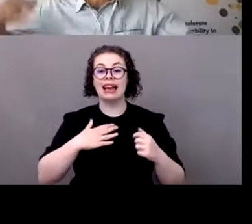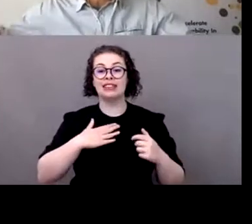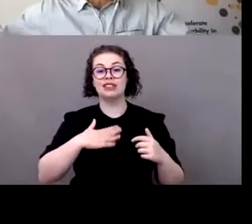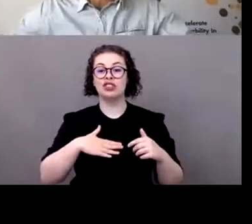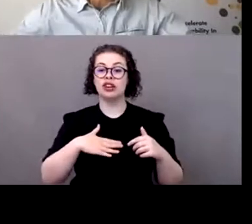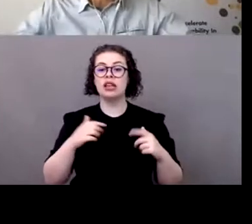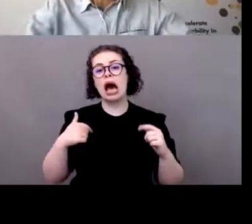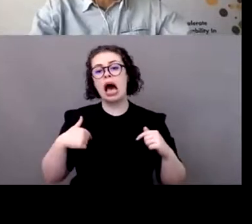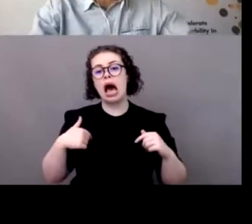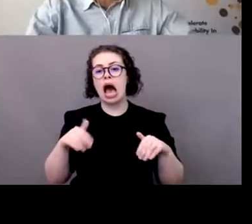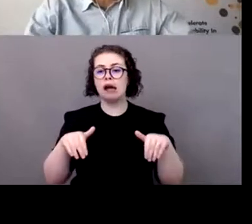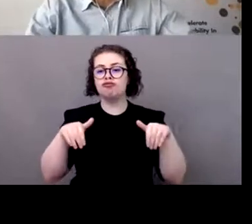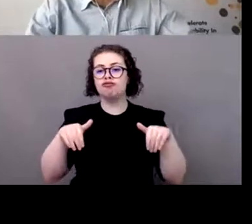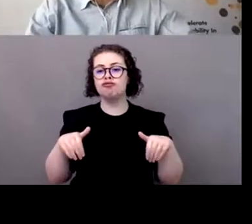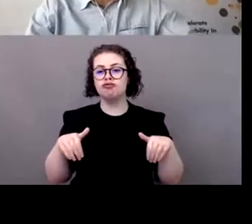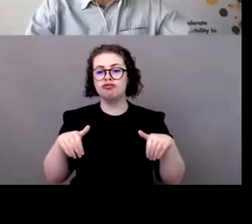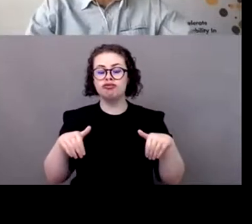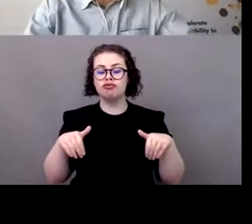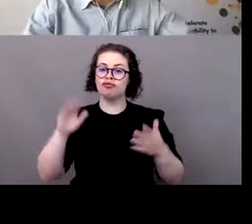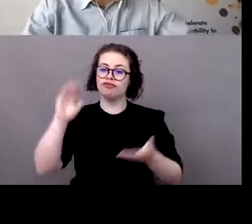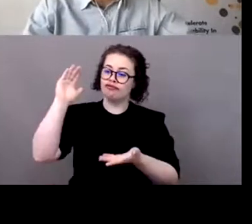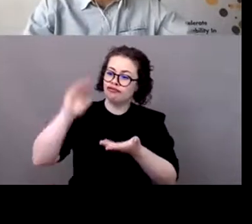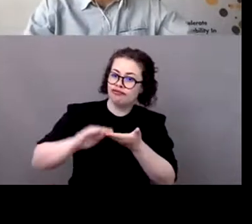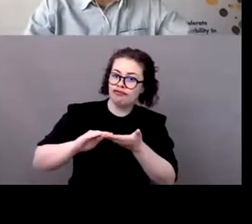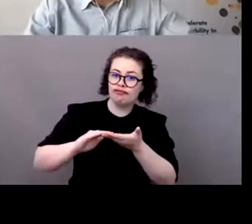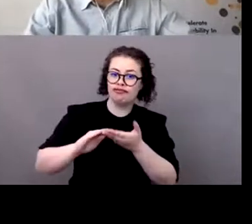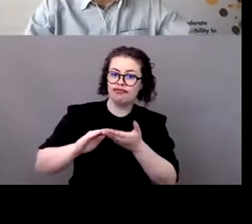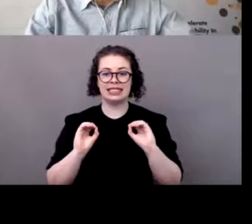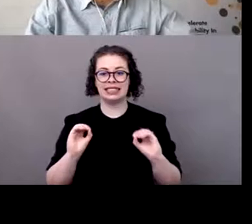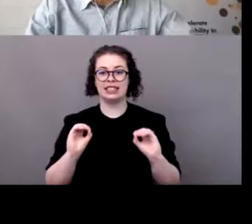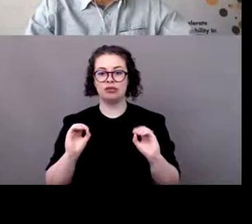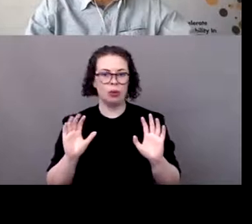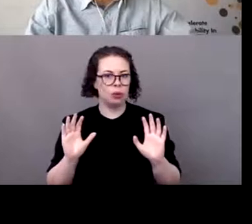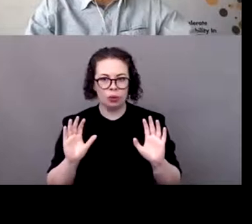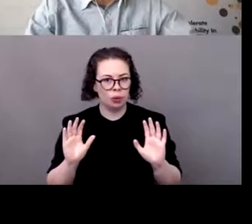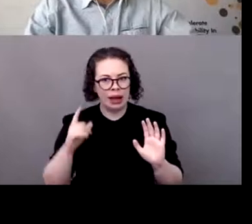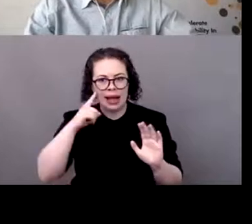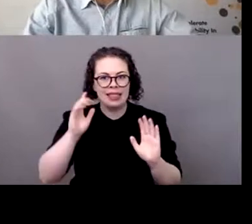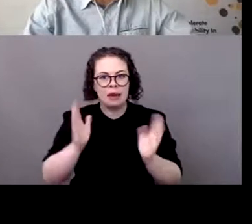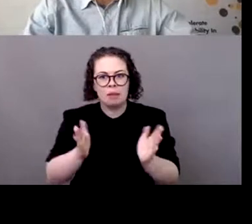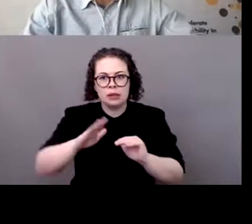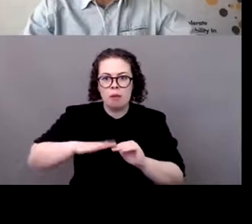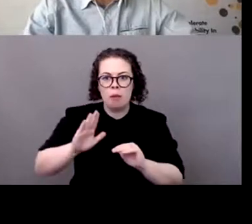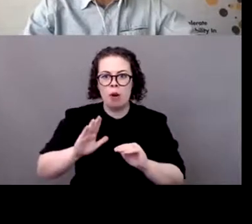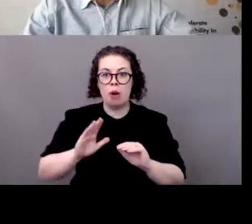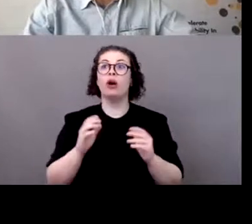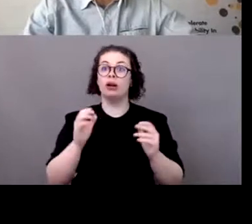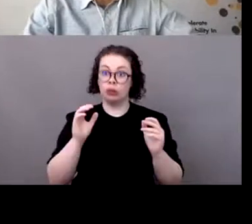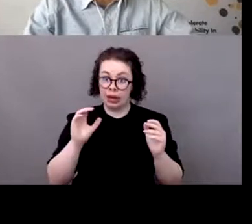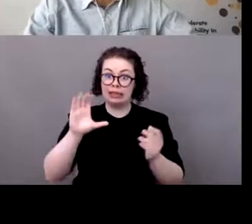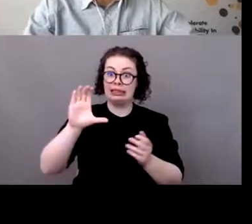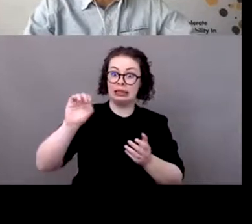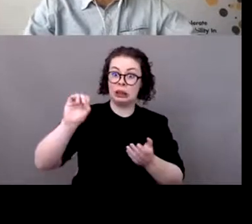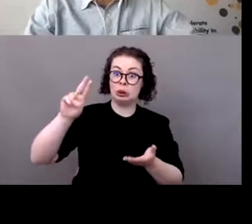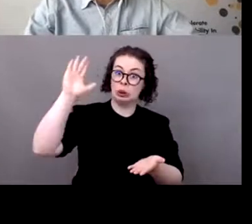regenerative, trying to somehow restore some of the things. But I think somehow we need to crack some of